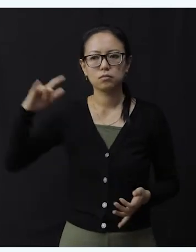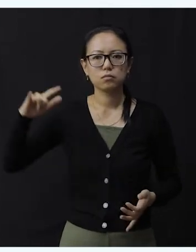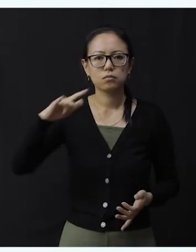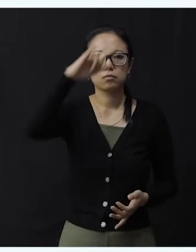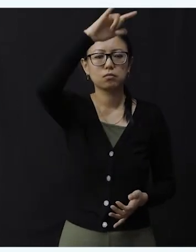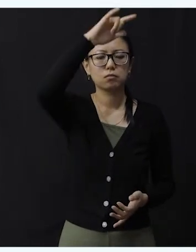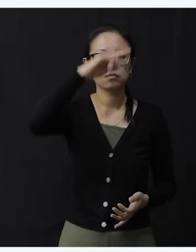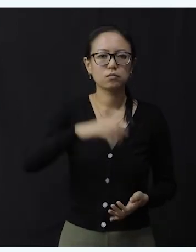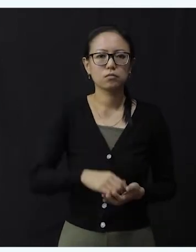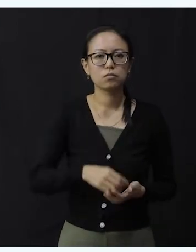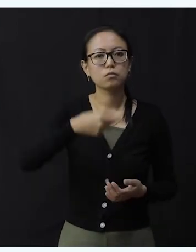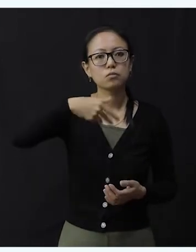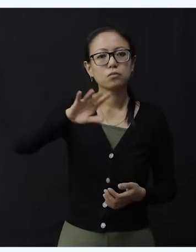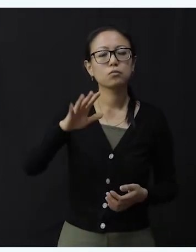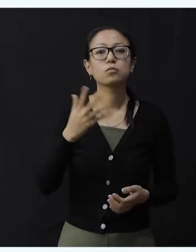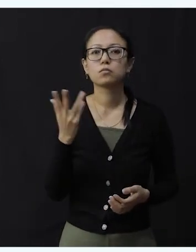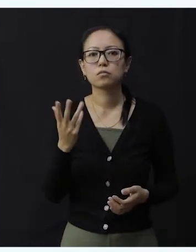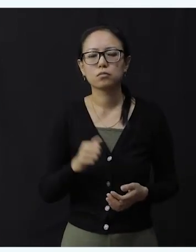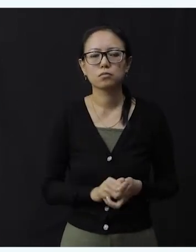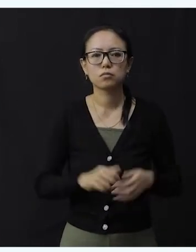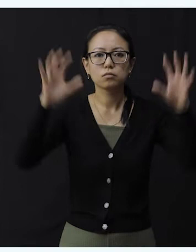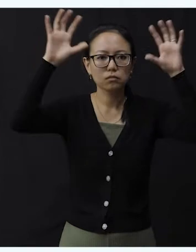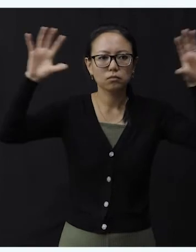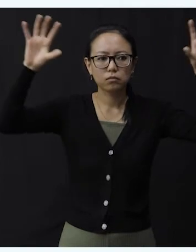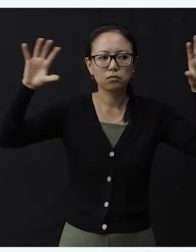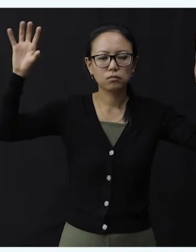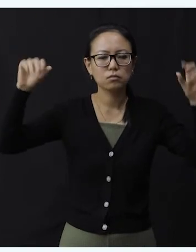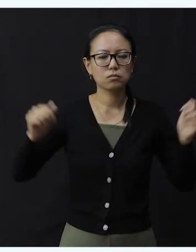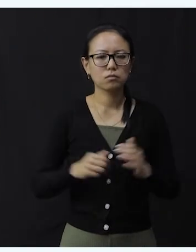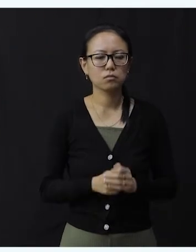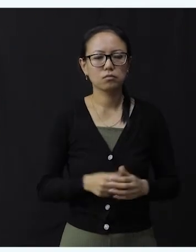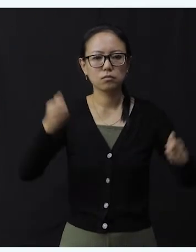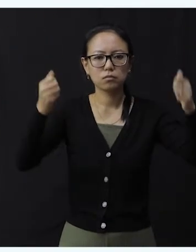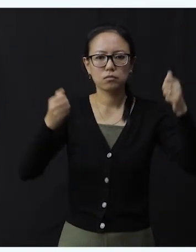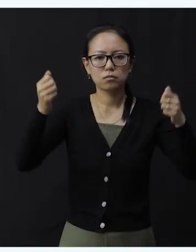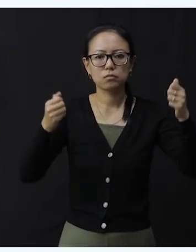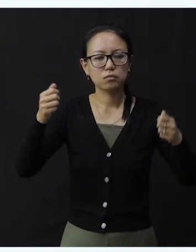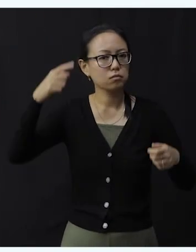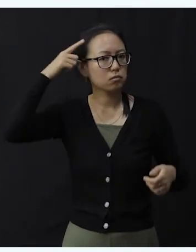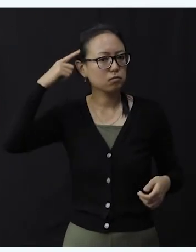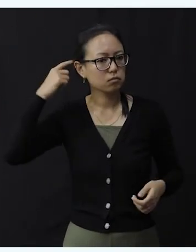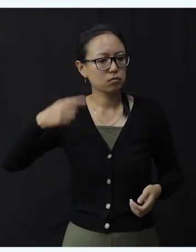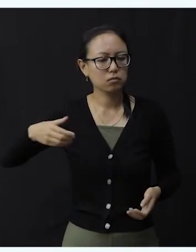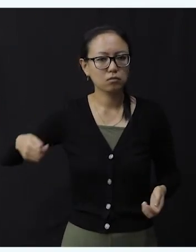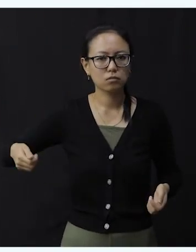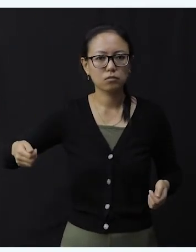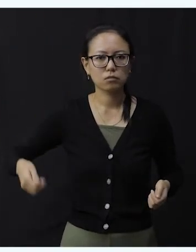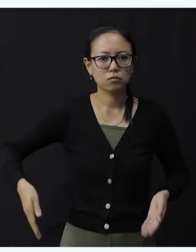air, a car and a buses moves on land, a ship and a boat move in